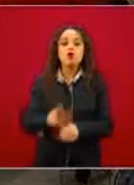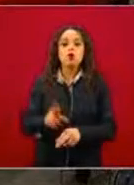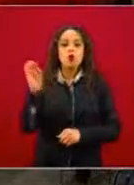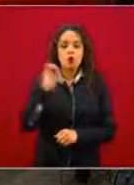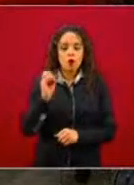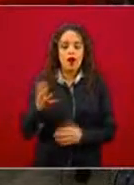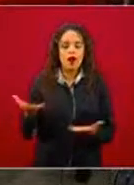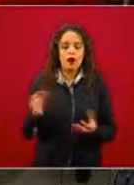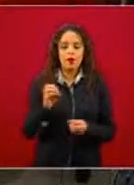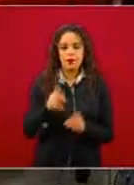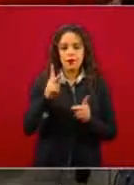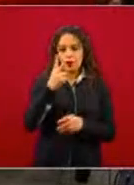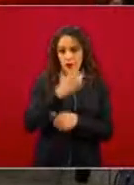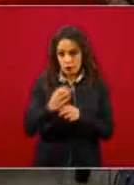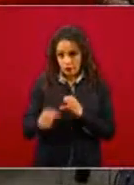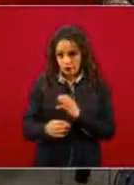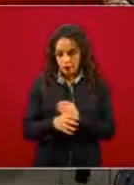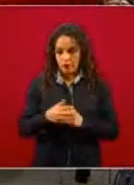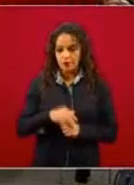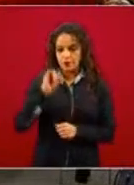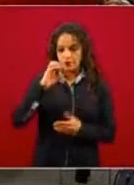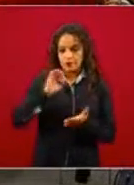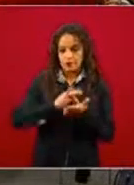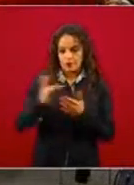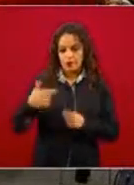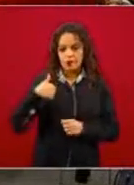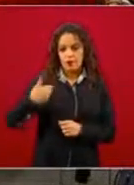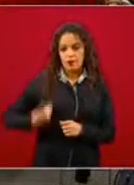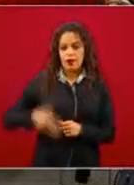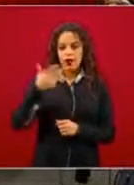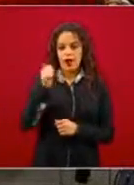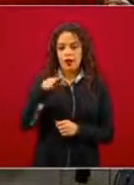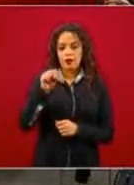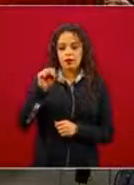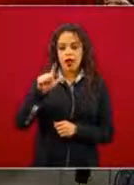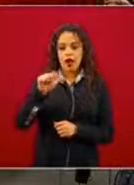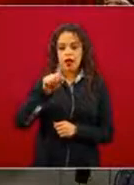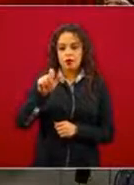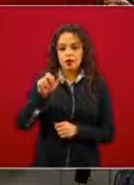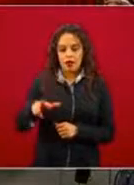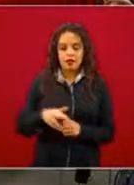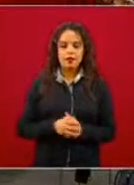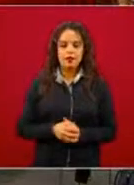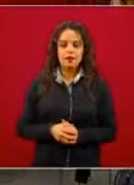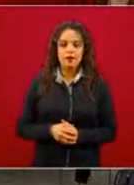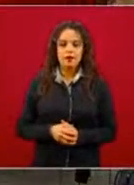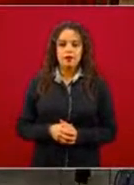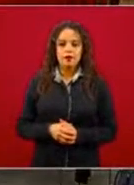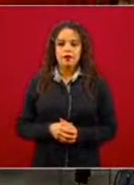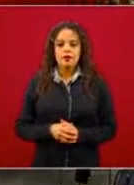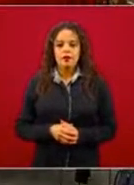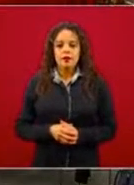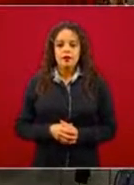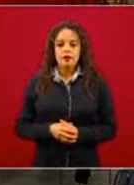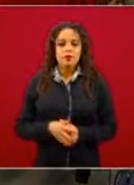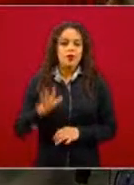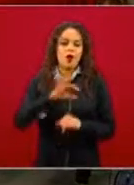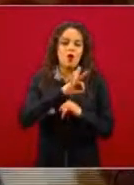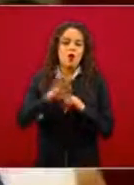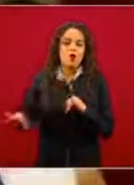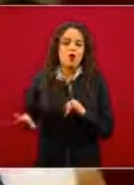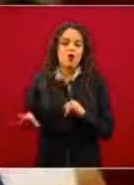your question, but you had a pending answer on my end. Thank you, Doctor.